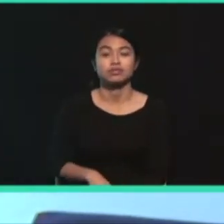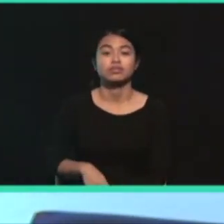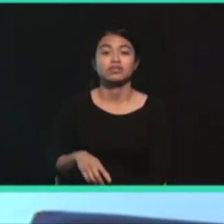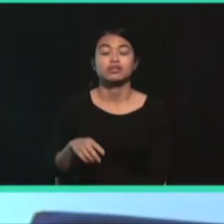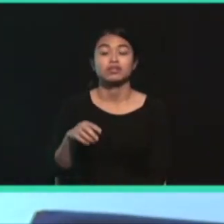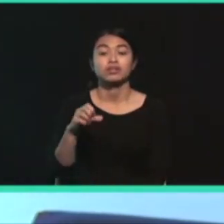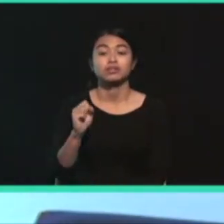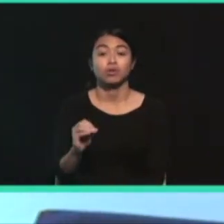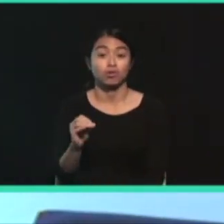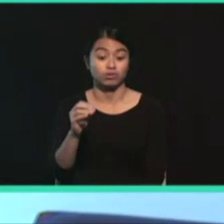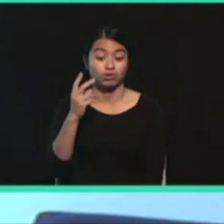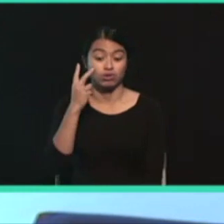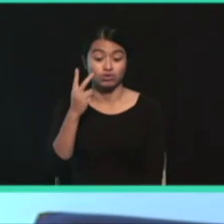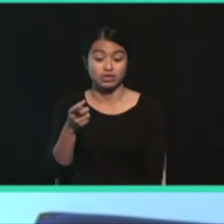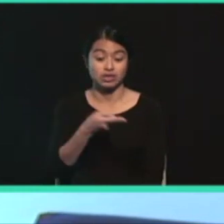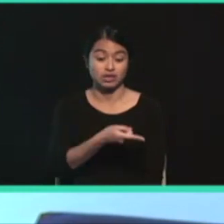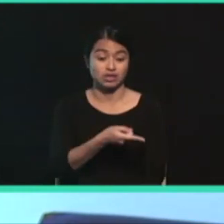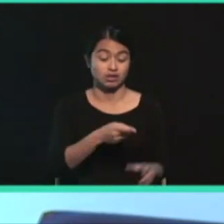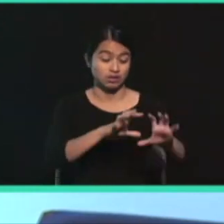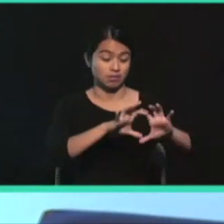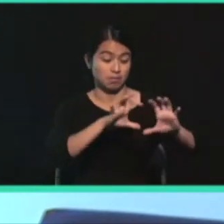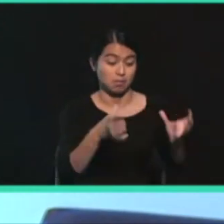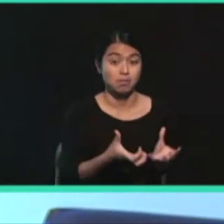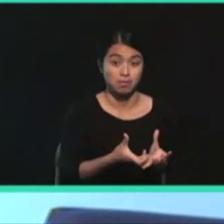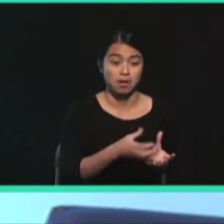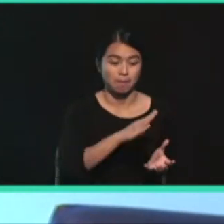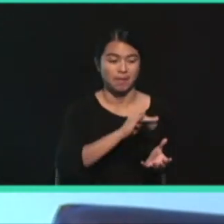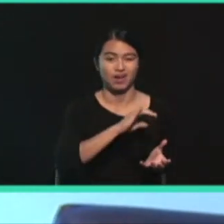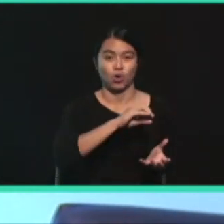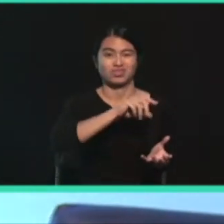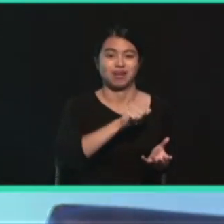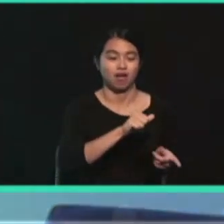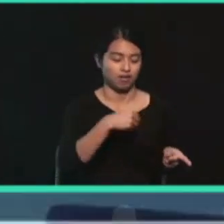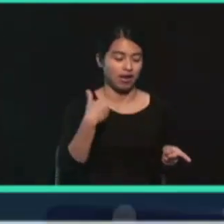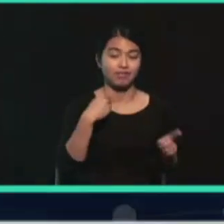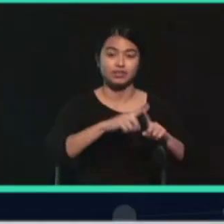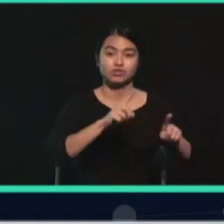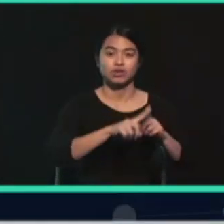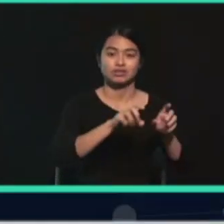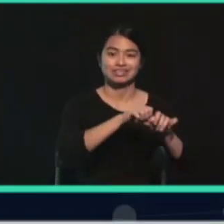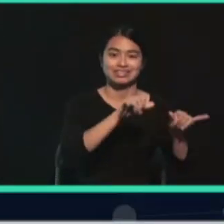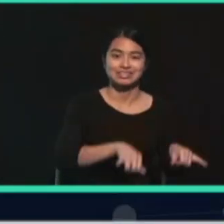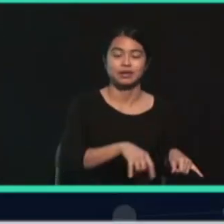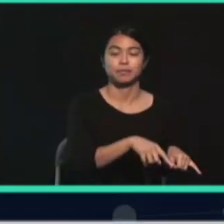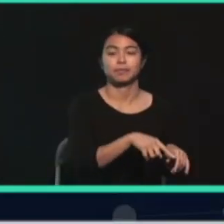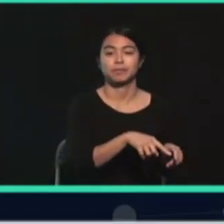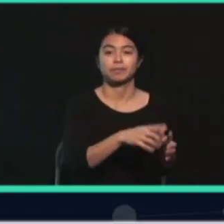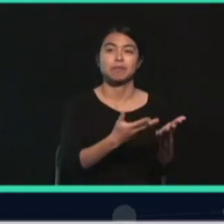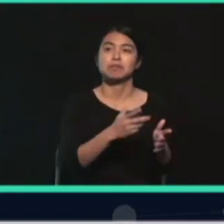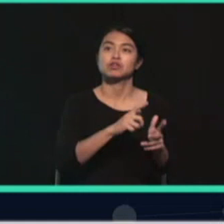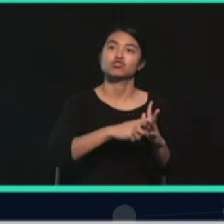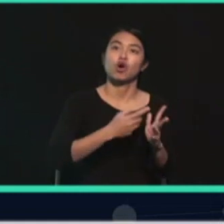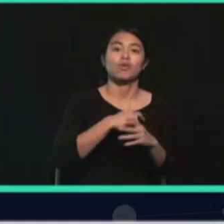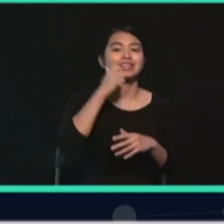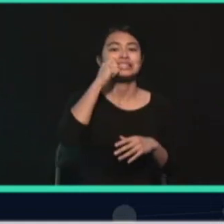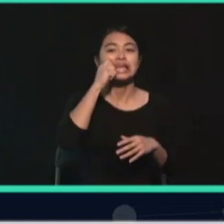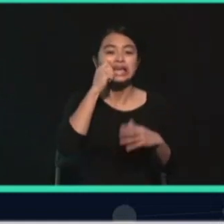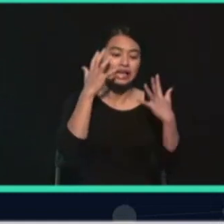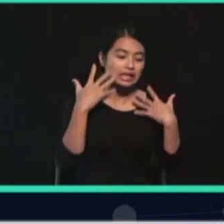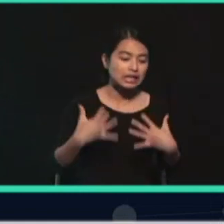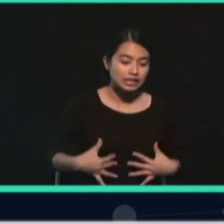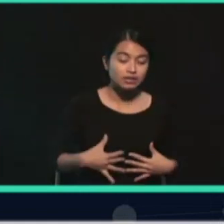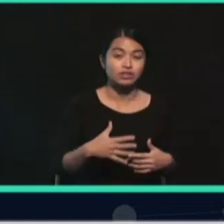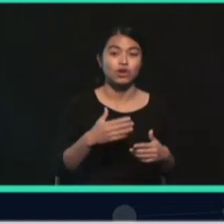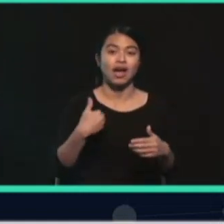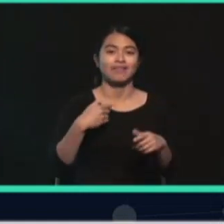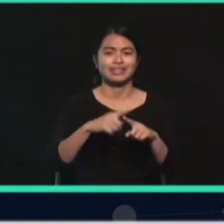Well, if you look at the microbiota of the body, you have different systems where they occur. Maybe you start out with the skin. You have different bacteria located